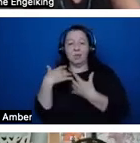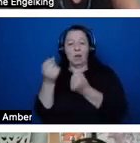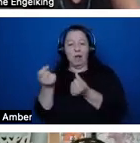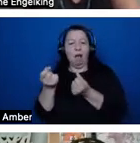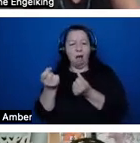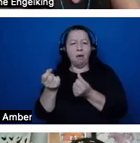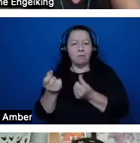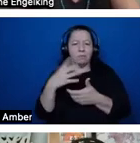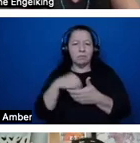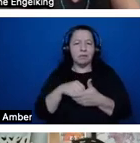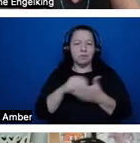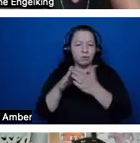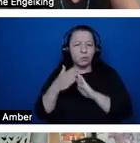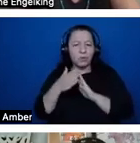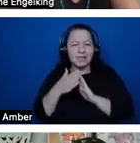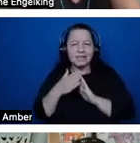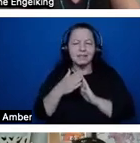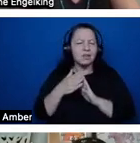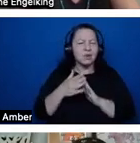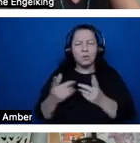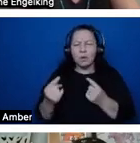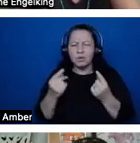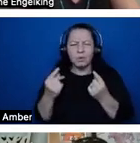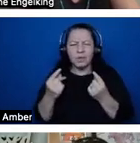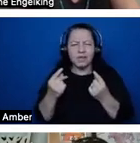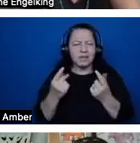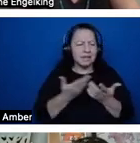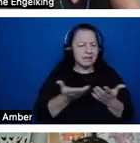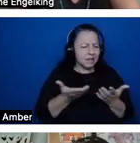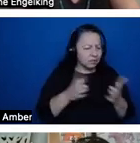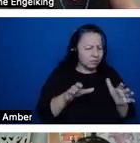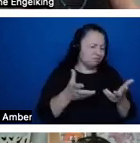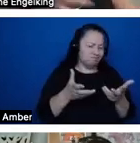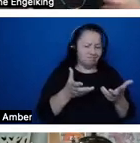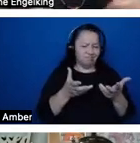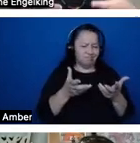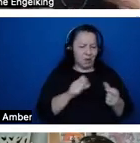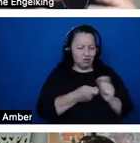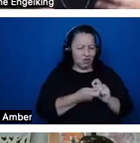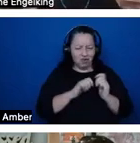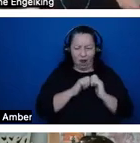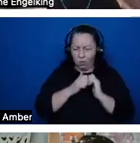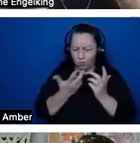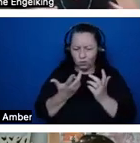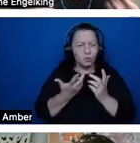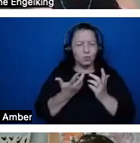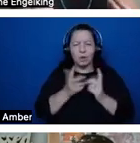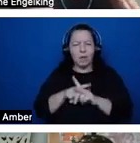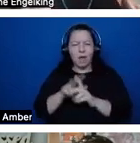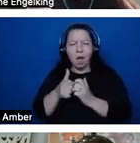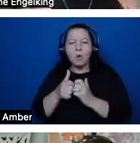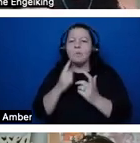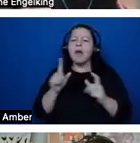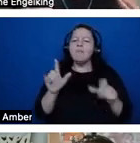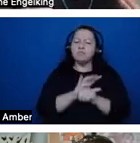that are being done, can be done, should be done? And how are we really just kind of forming this like collective movement where we're able to talk about